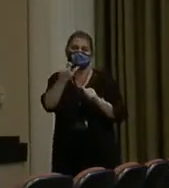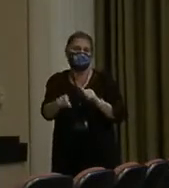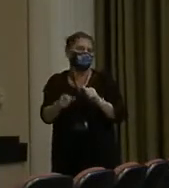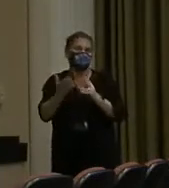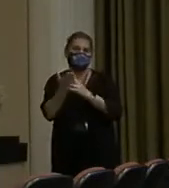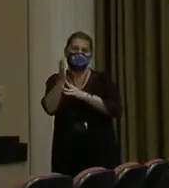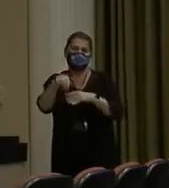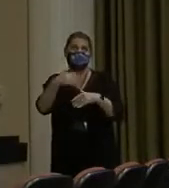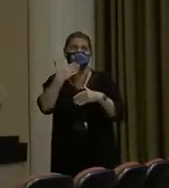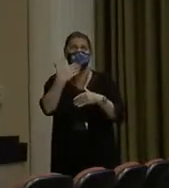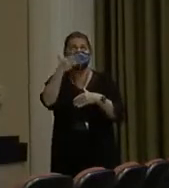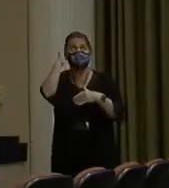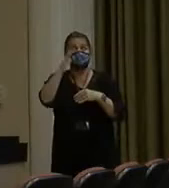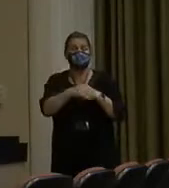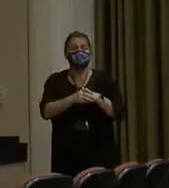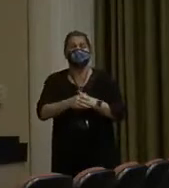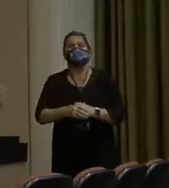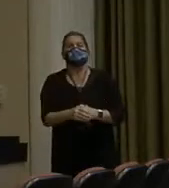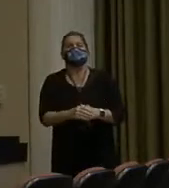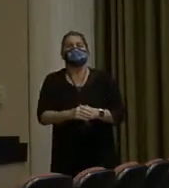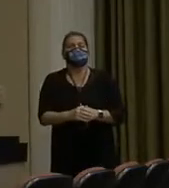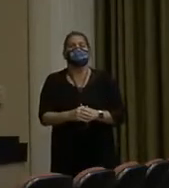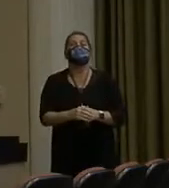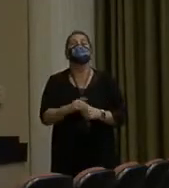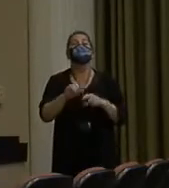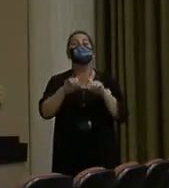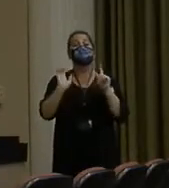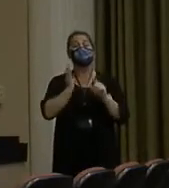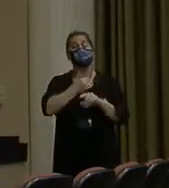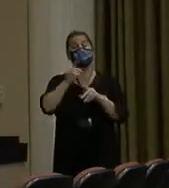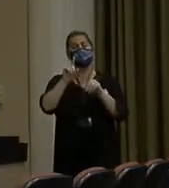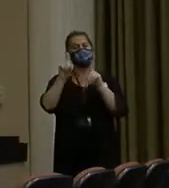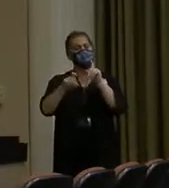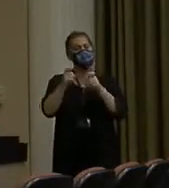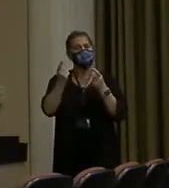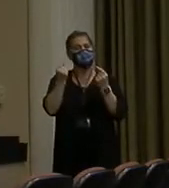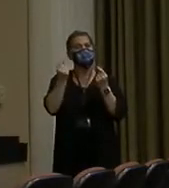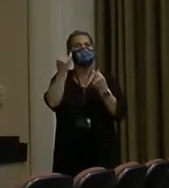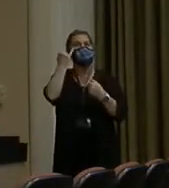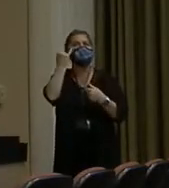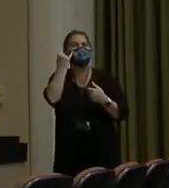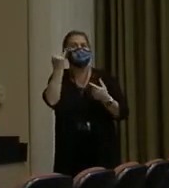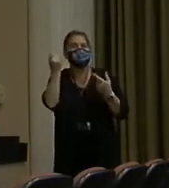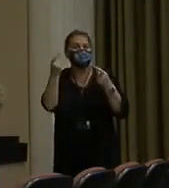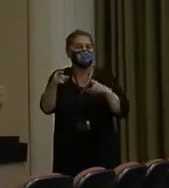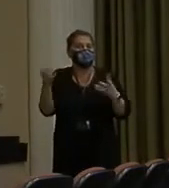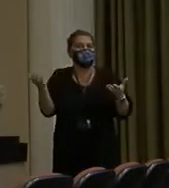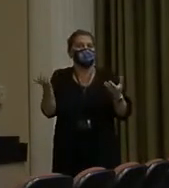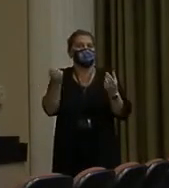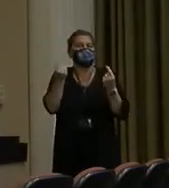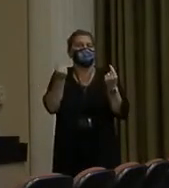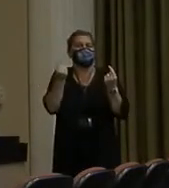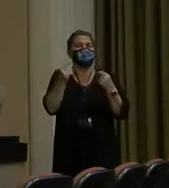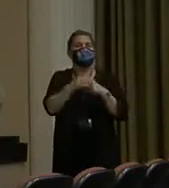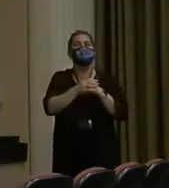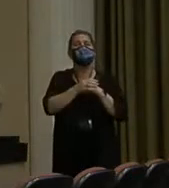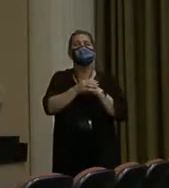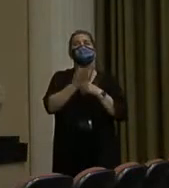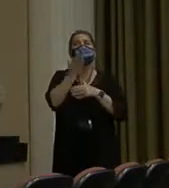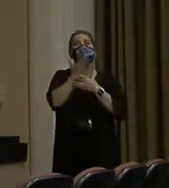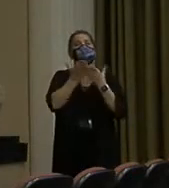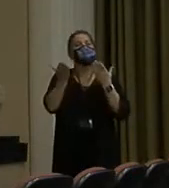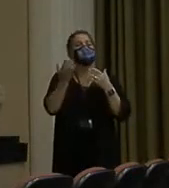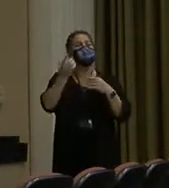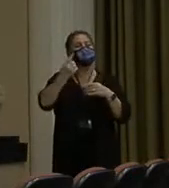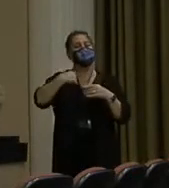that. And thankfully, we never did. But our question is, what if it was? I think some of the things that,